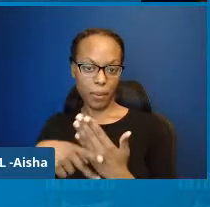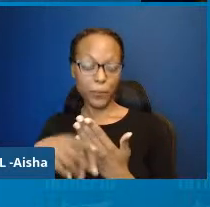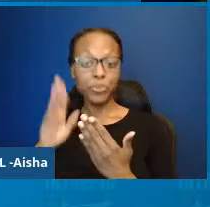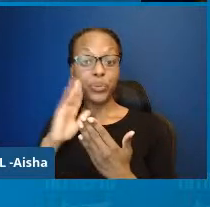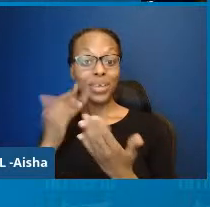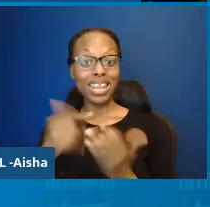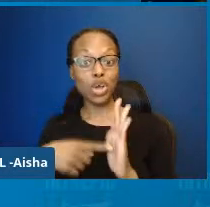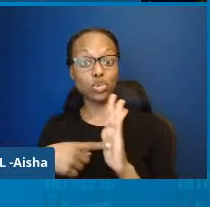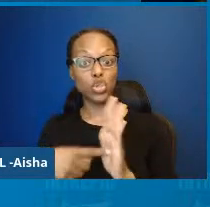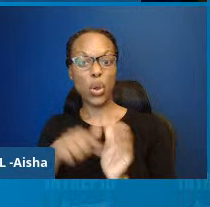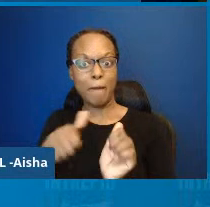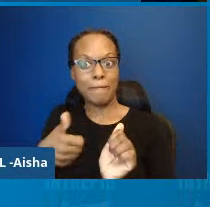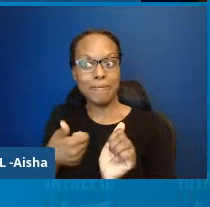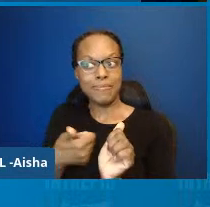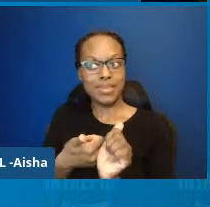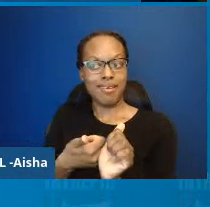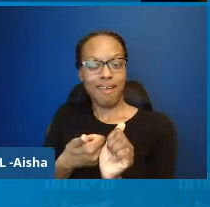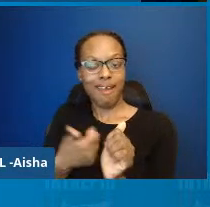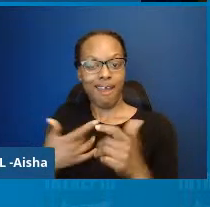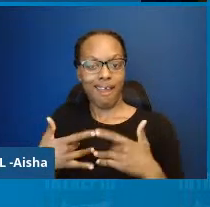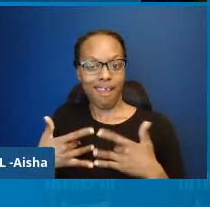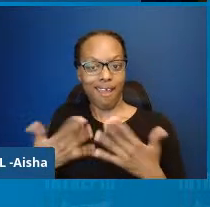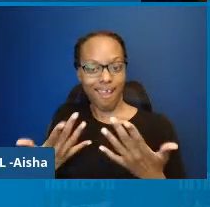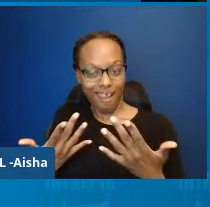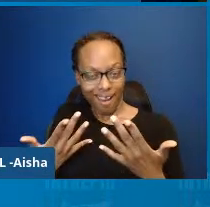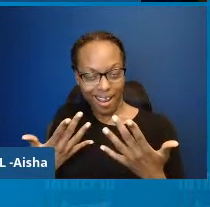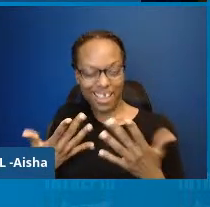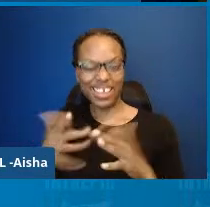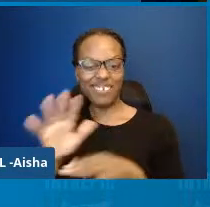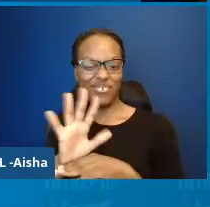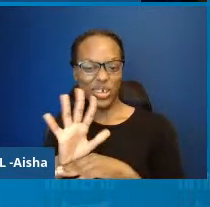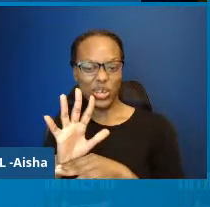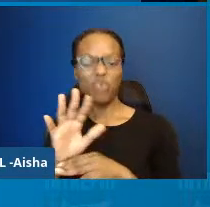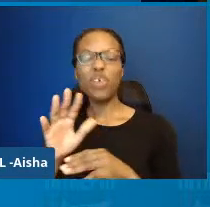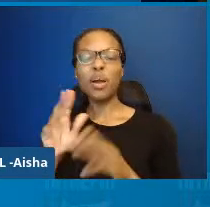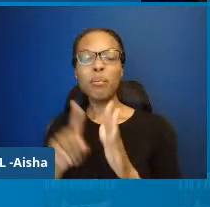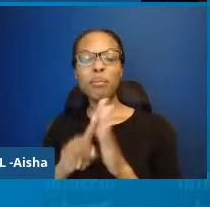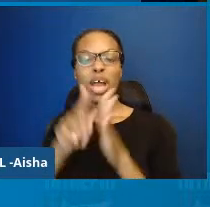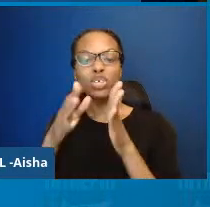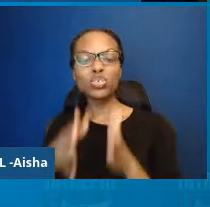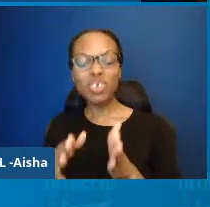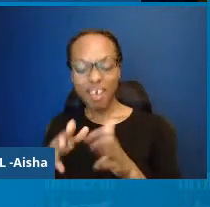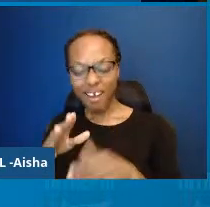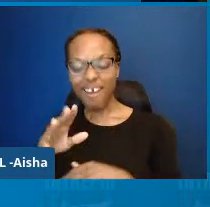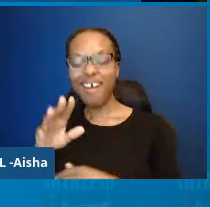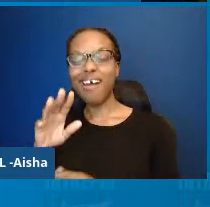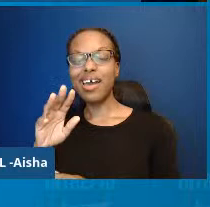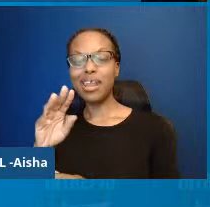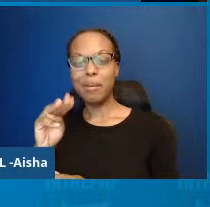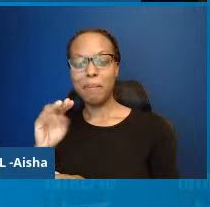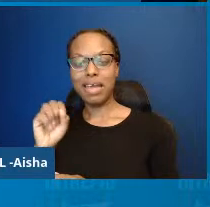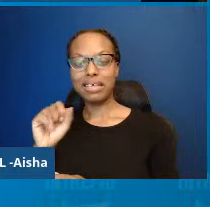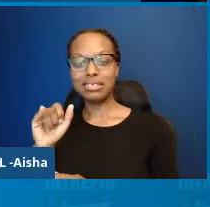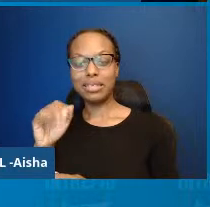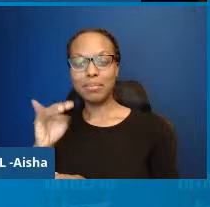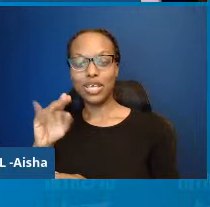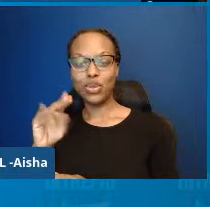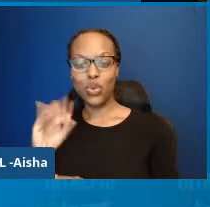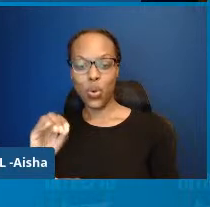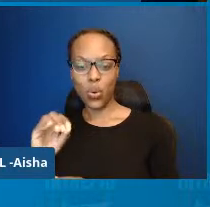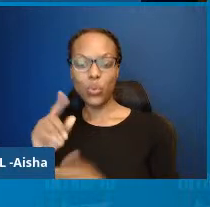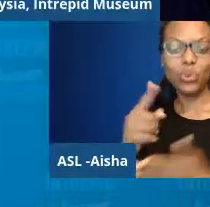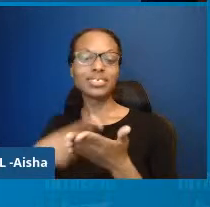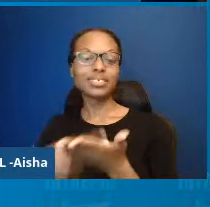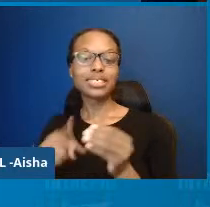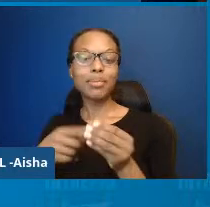Intrepid Museum with former astronaut Mike Massimino as he explores the history and the design of our space shuttle Enterprise. Take